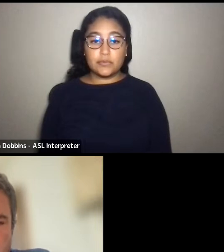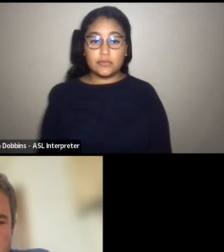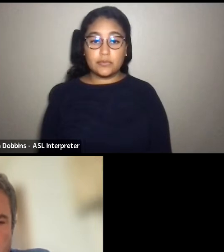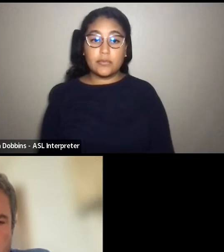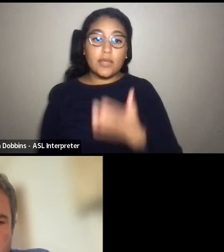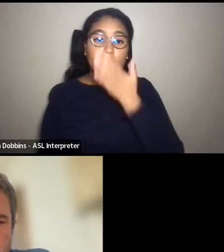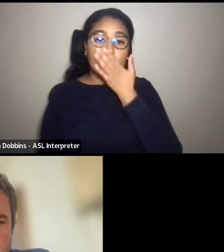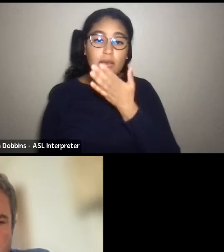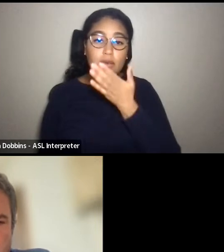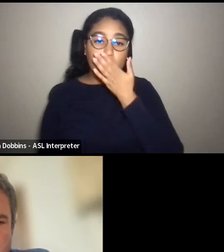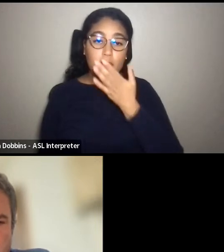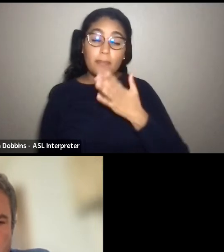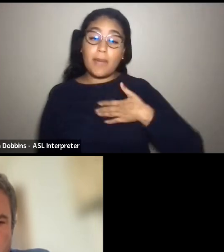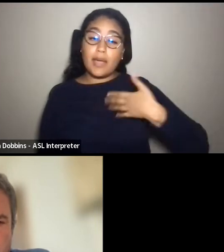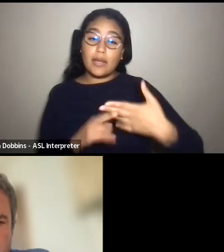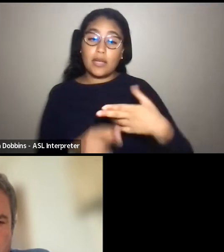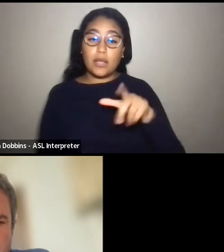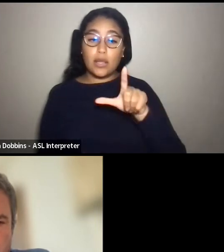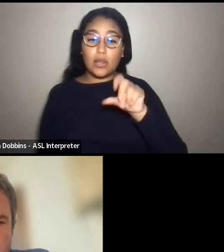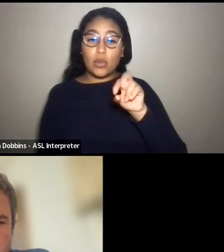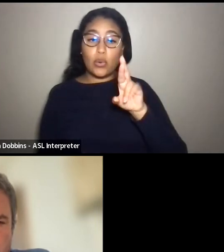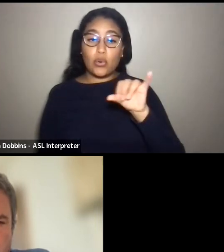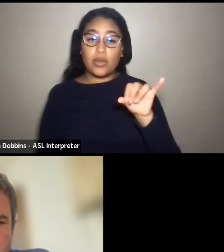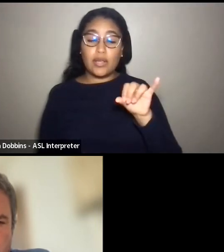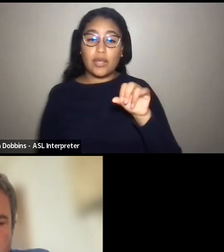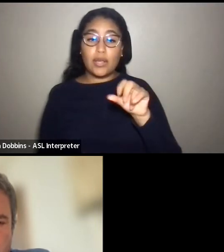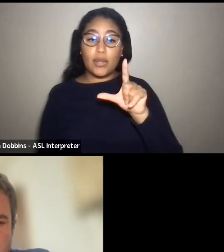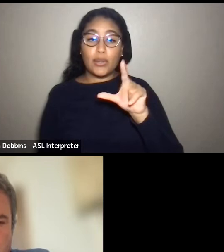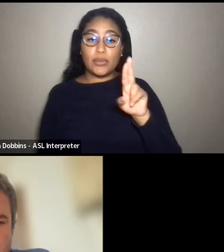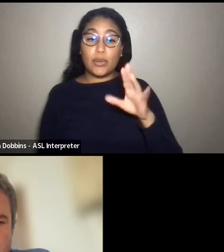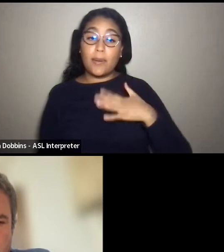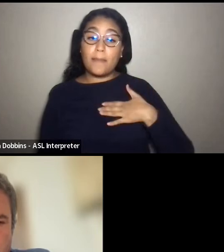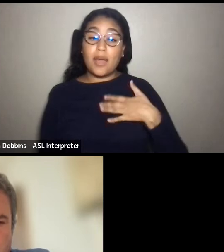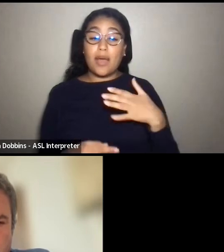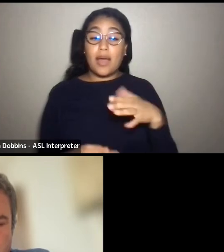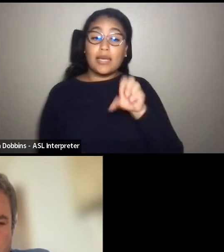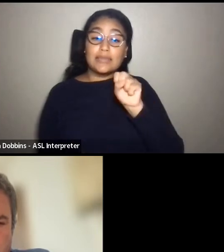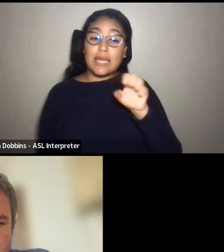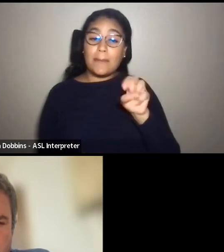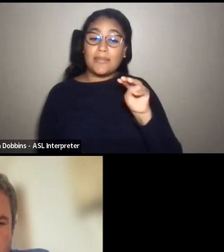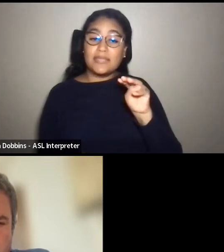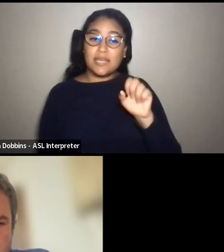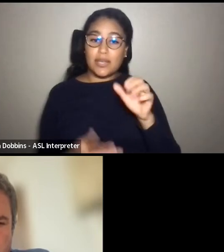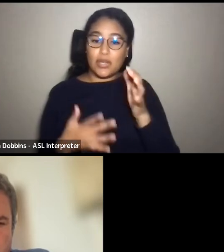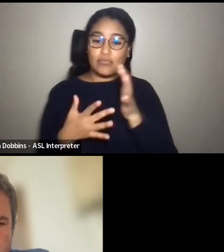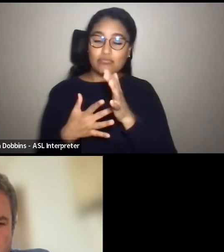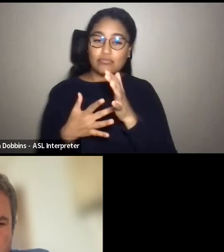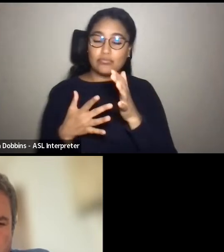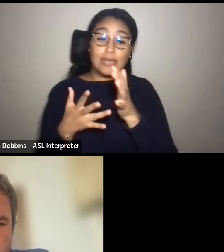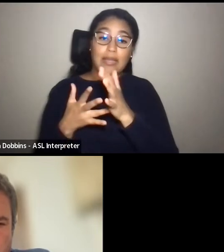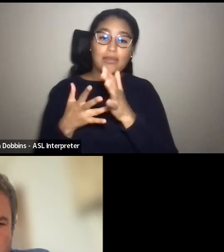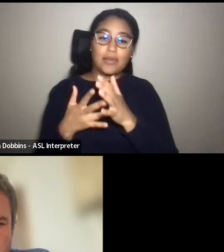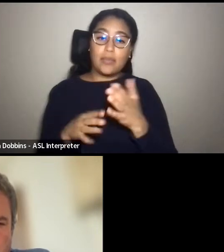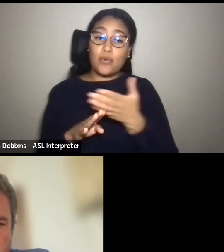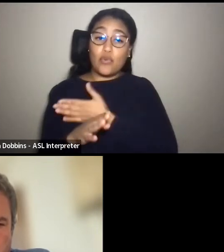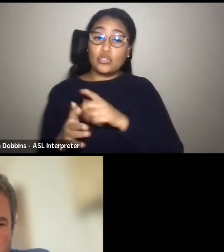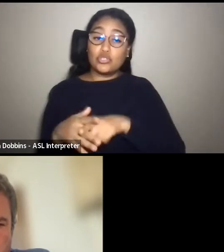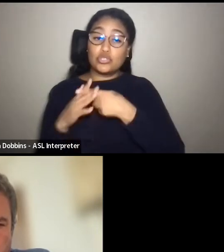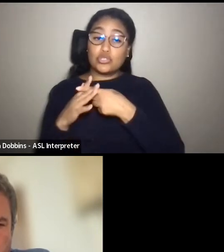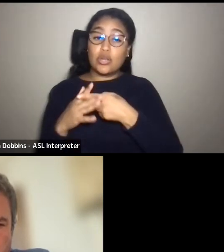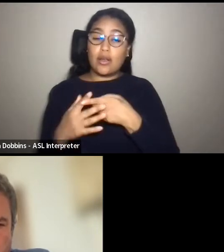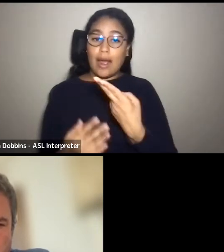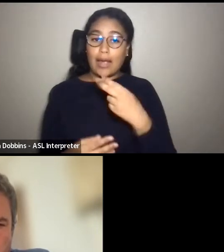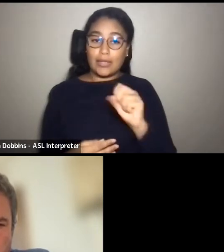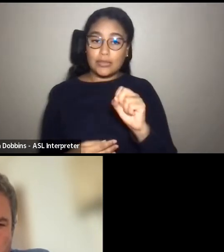Thank you. My name is Lori Liu, and my daughter is a ninth grader at San Mateo High School. Prior to starting high school,